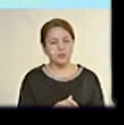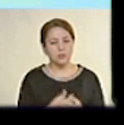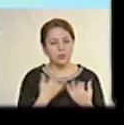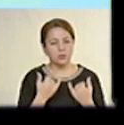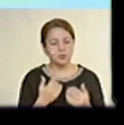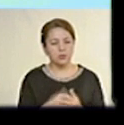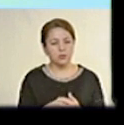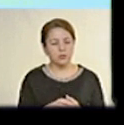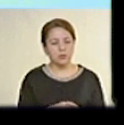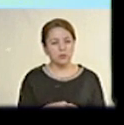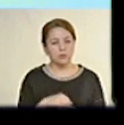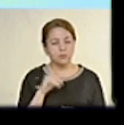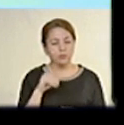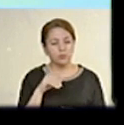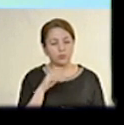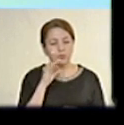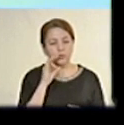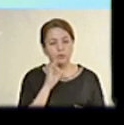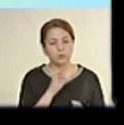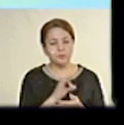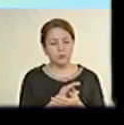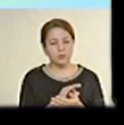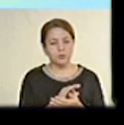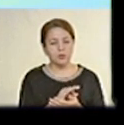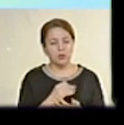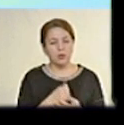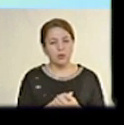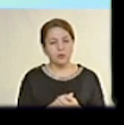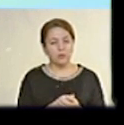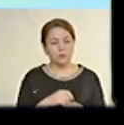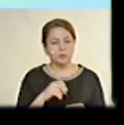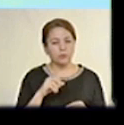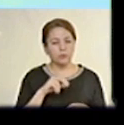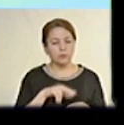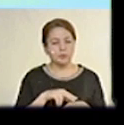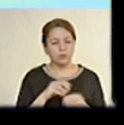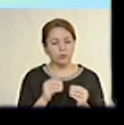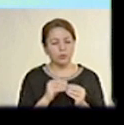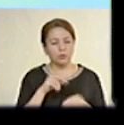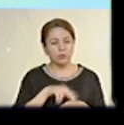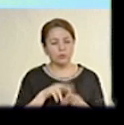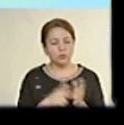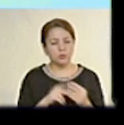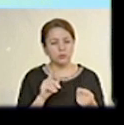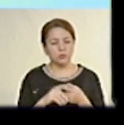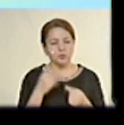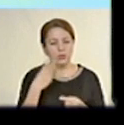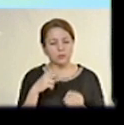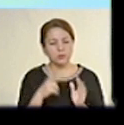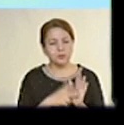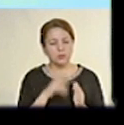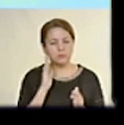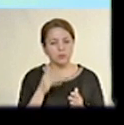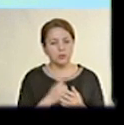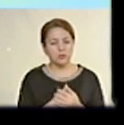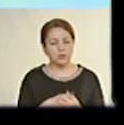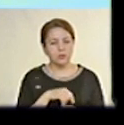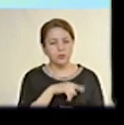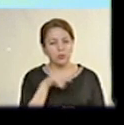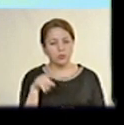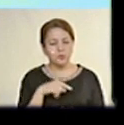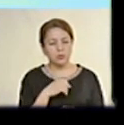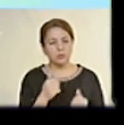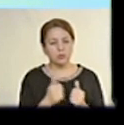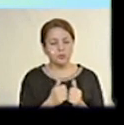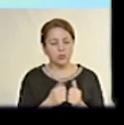Endi bu chiqqan natijalarimizni, ya'ni 10 ni 18 ga qo'shganimizda 28 hosil bo'lyapti. Ularning